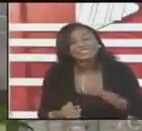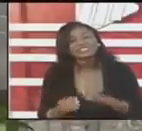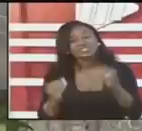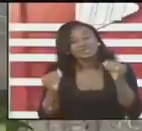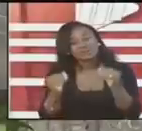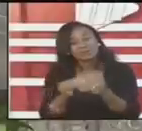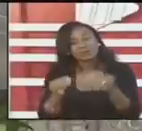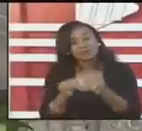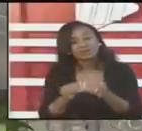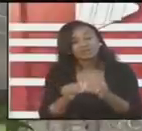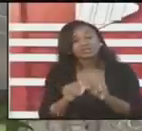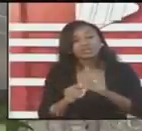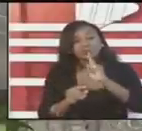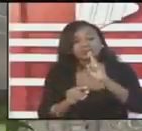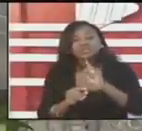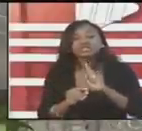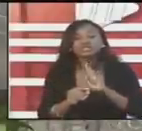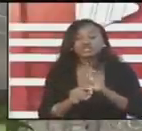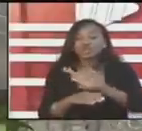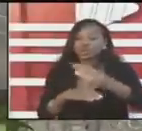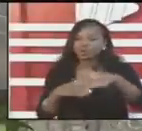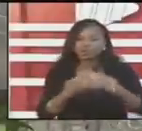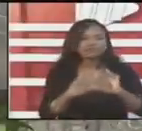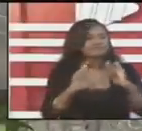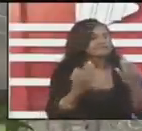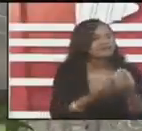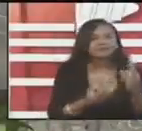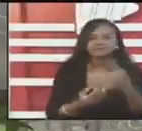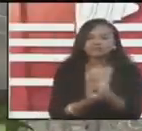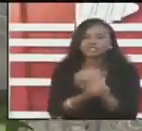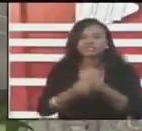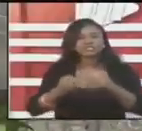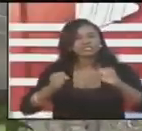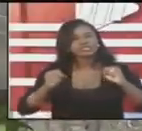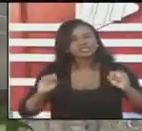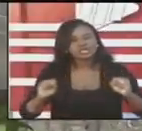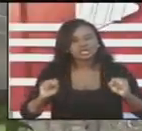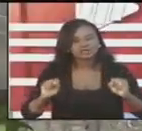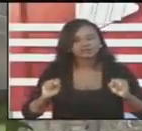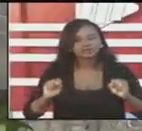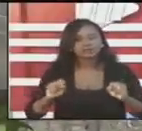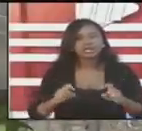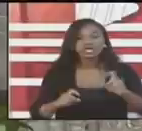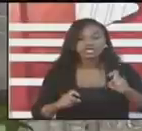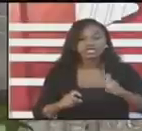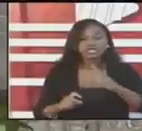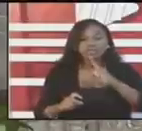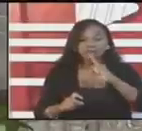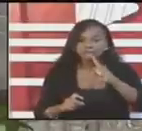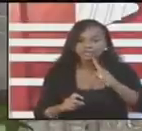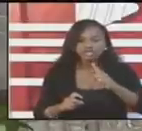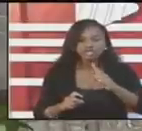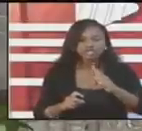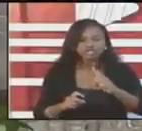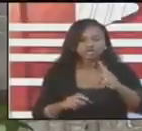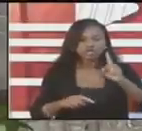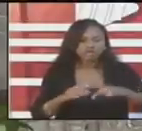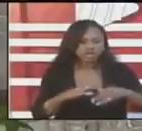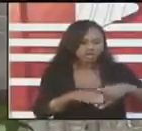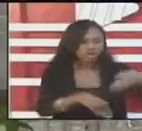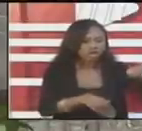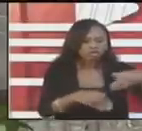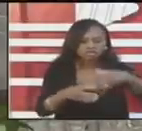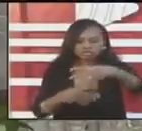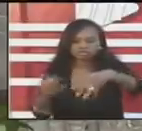us and your loved ones. We must ensure there is no worrisome change in our numbers. It is the only way